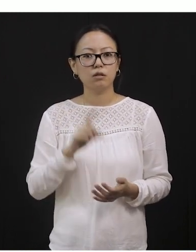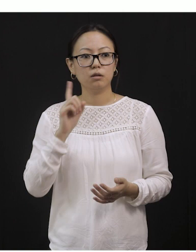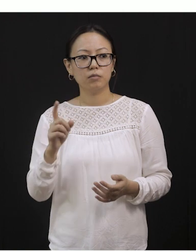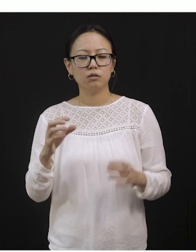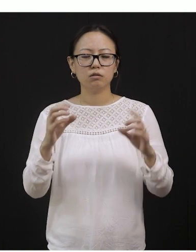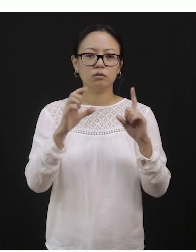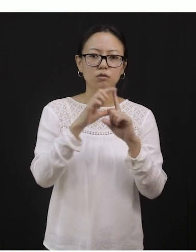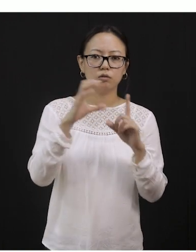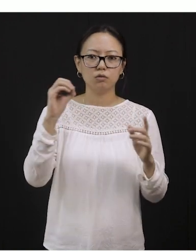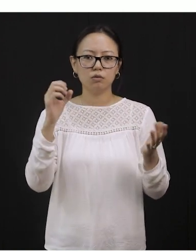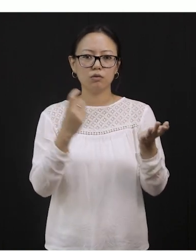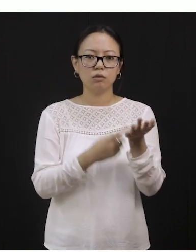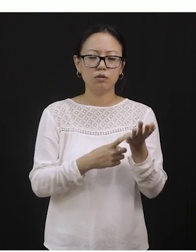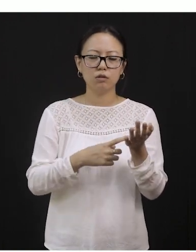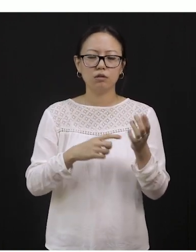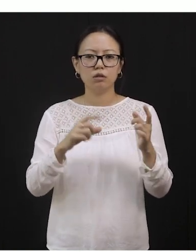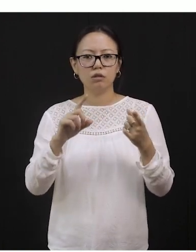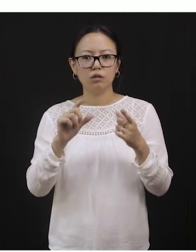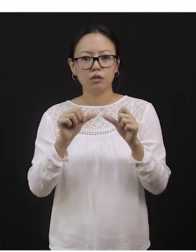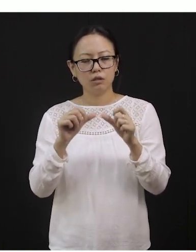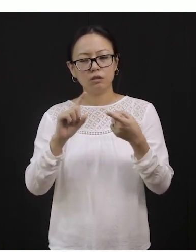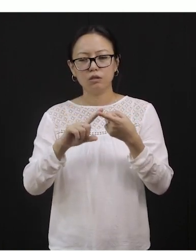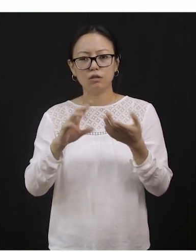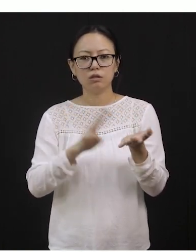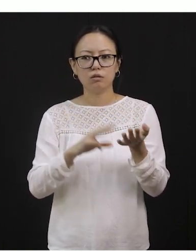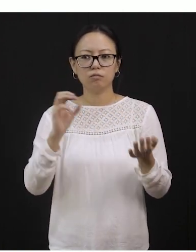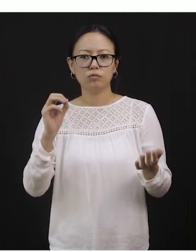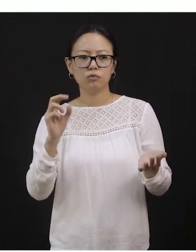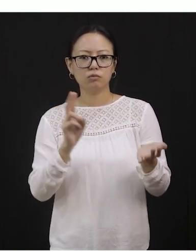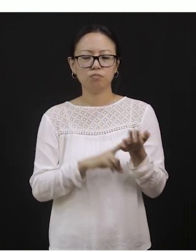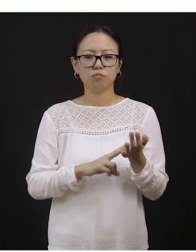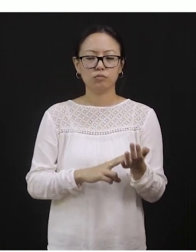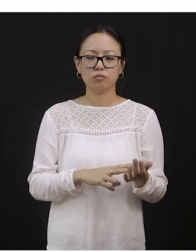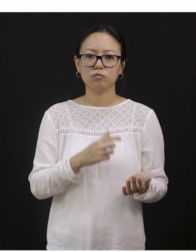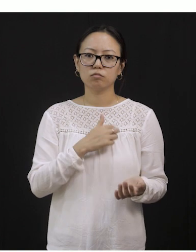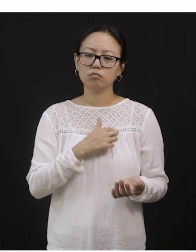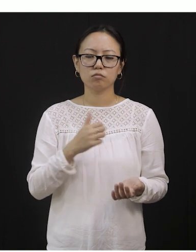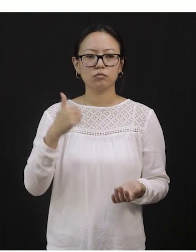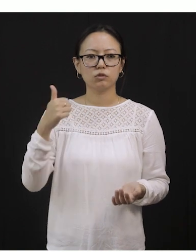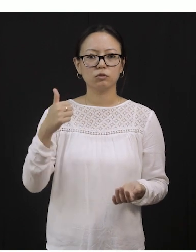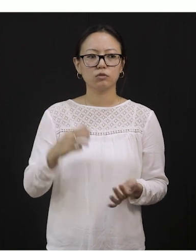of Nobita. Okay. Also, some of the main characters of Doraemon are